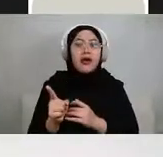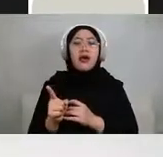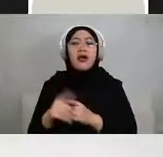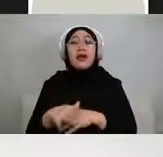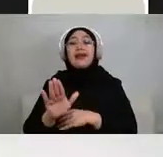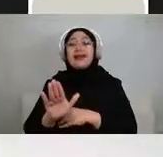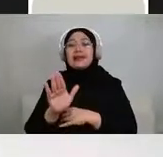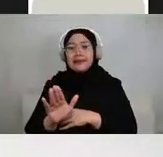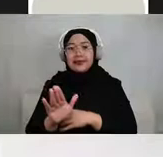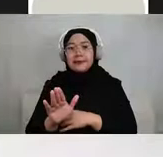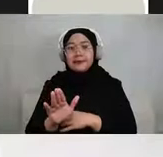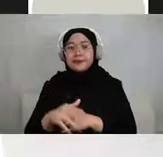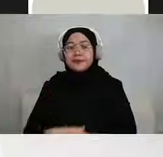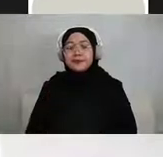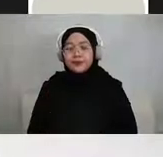that